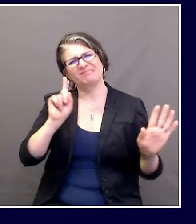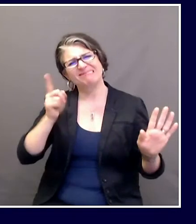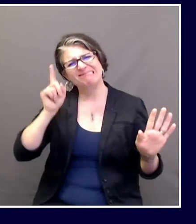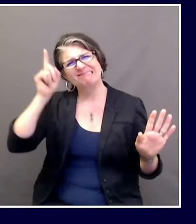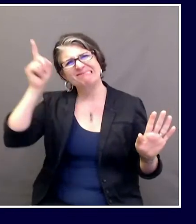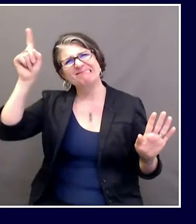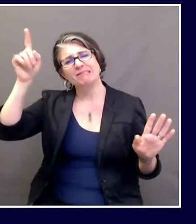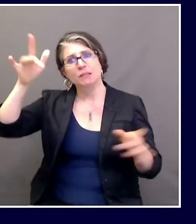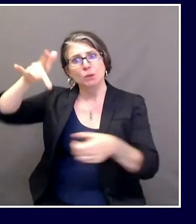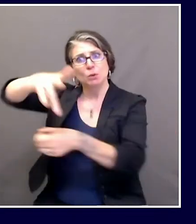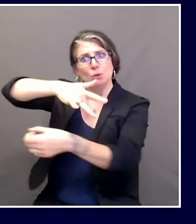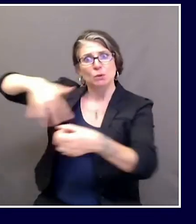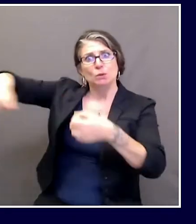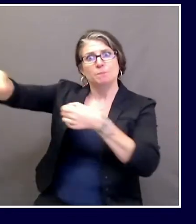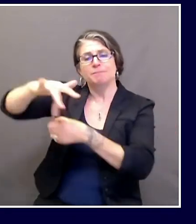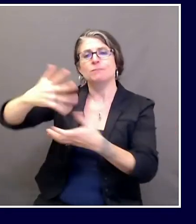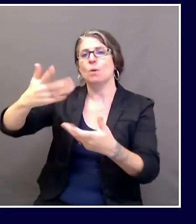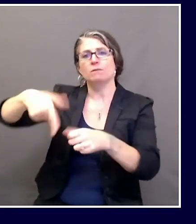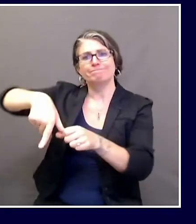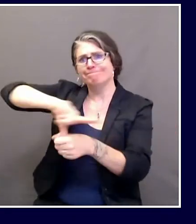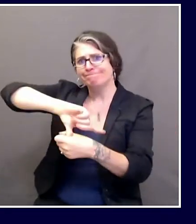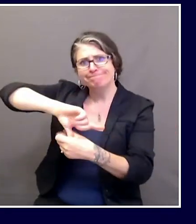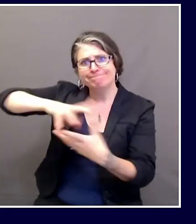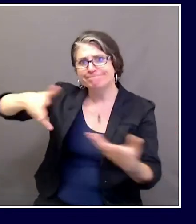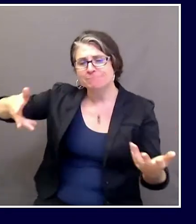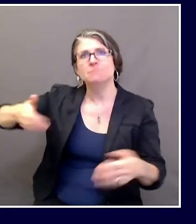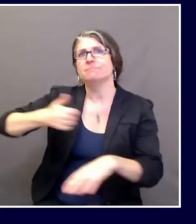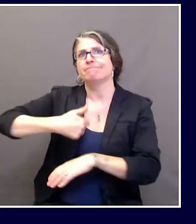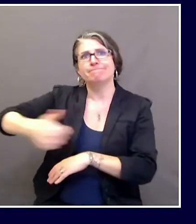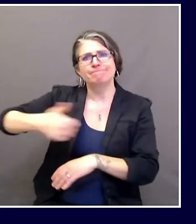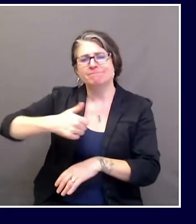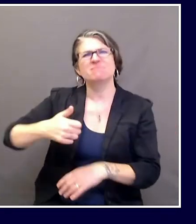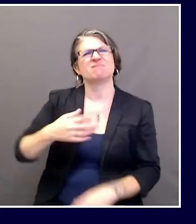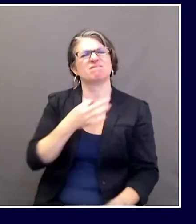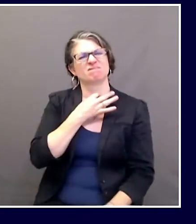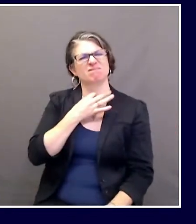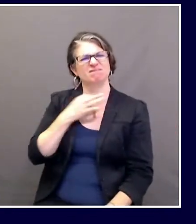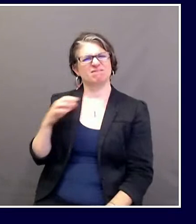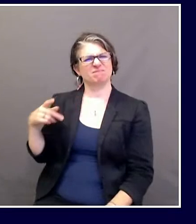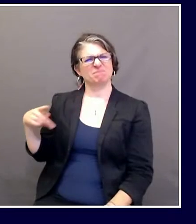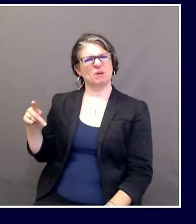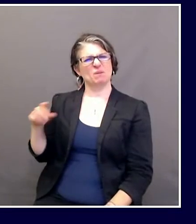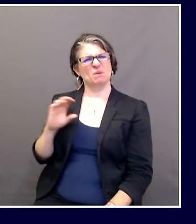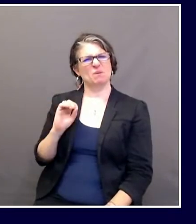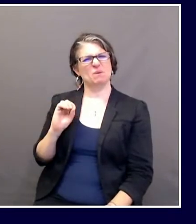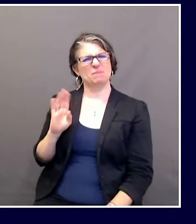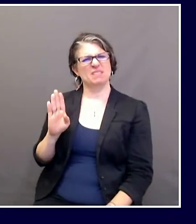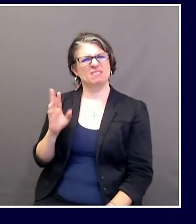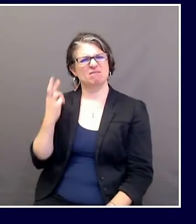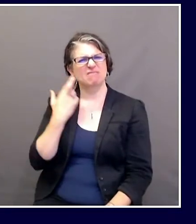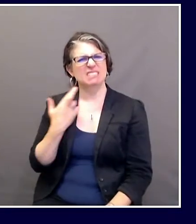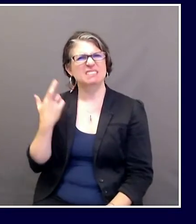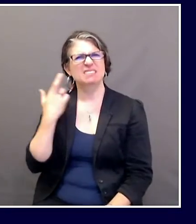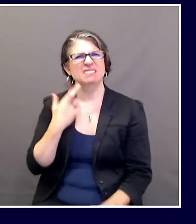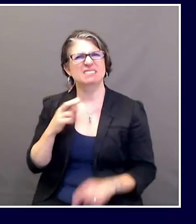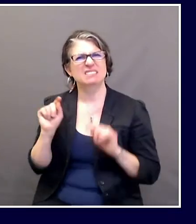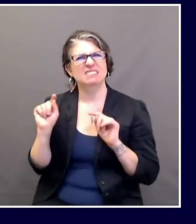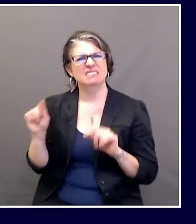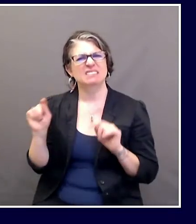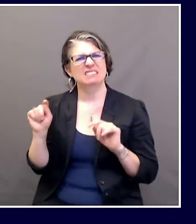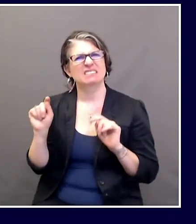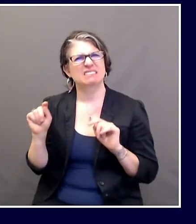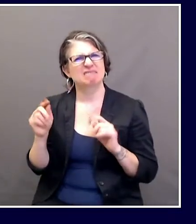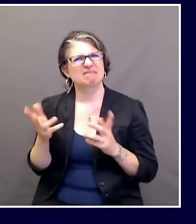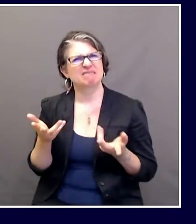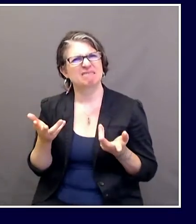sort of an incentive program like these restaurants or businesses might be giving gift cards, or are you working with them in terms